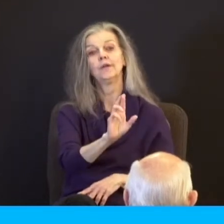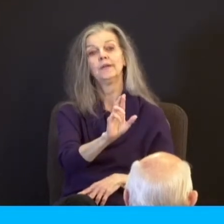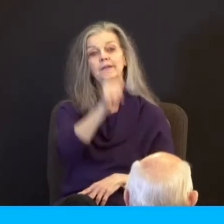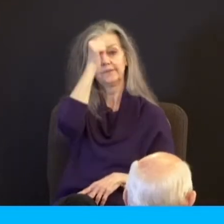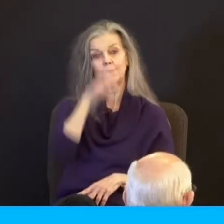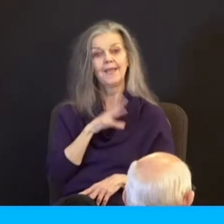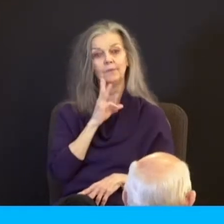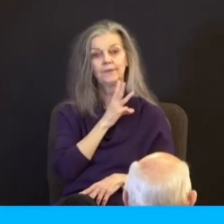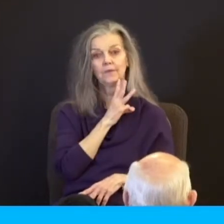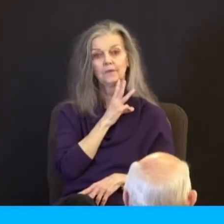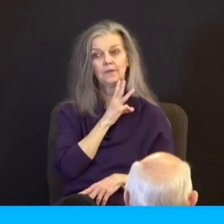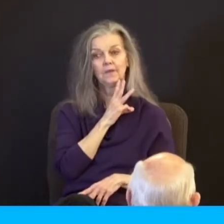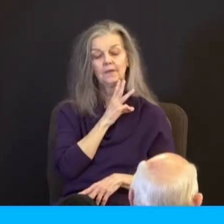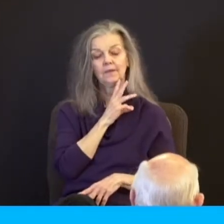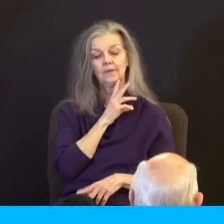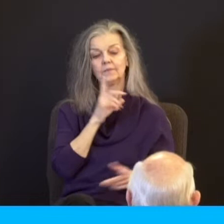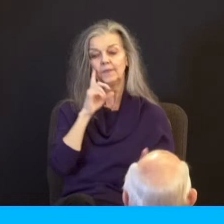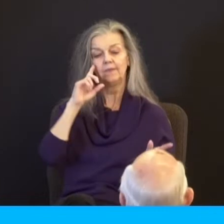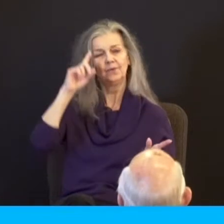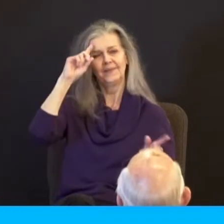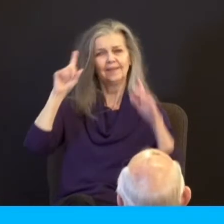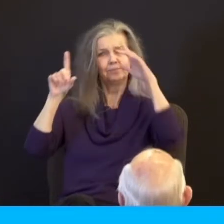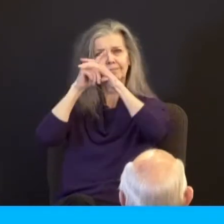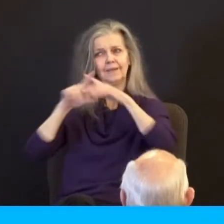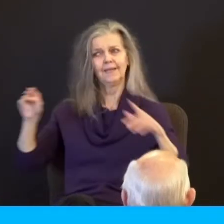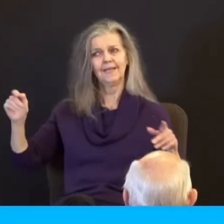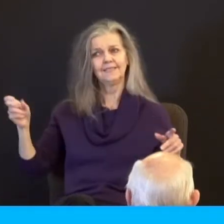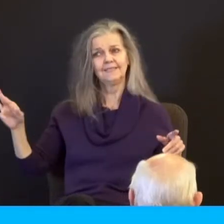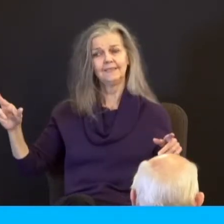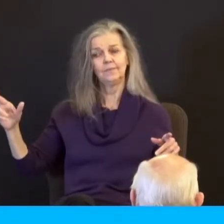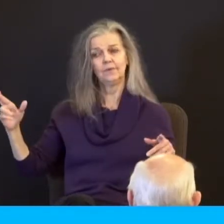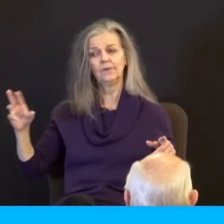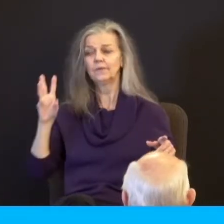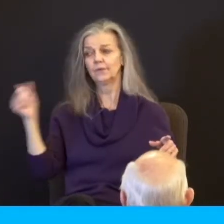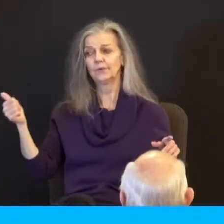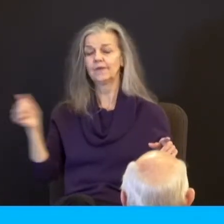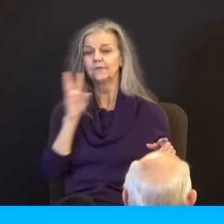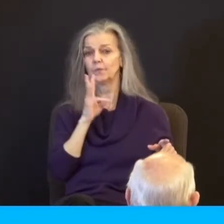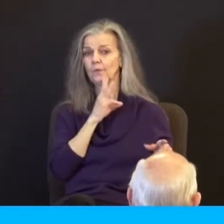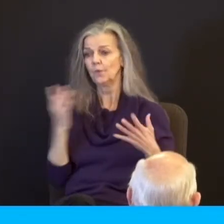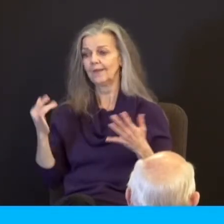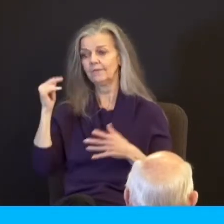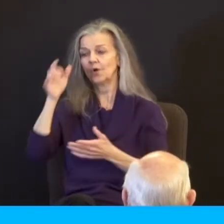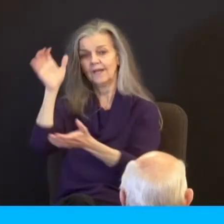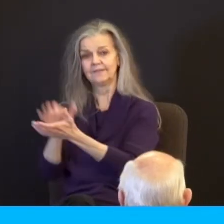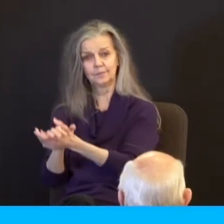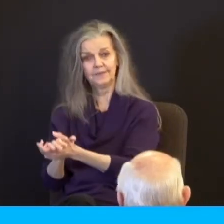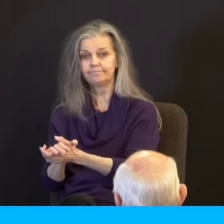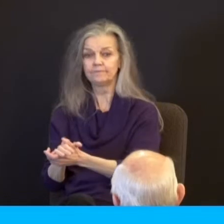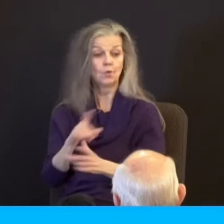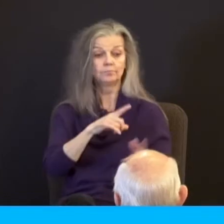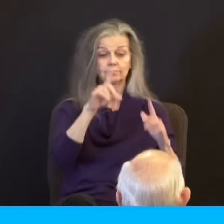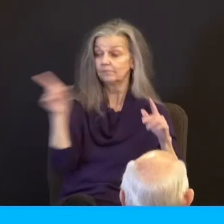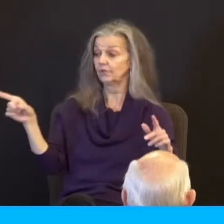You think that might have reminded him of Tamar, who's a widow waiting for a husband? No. Totally forgot